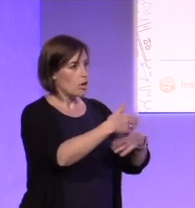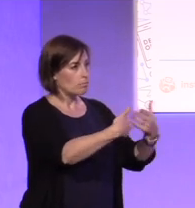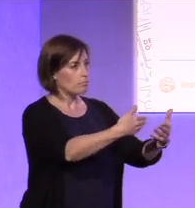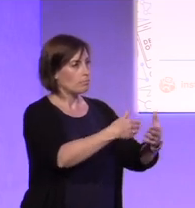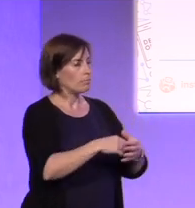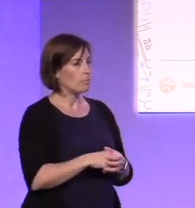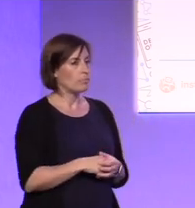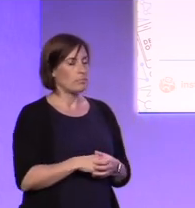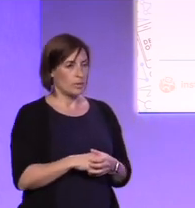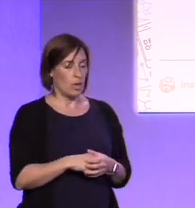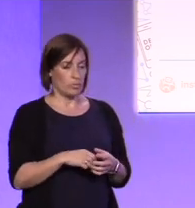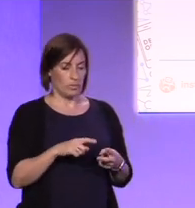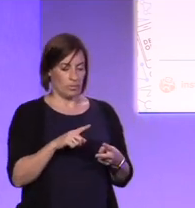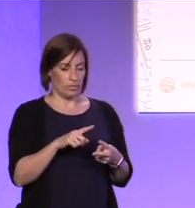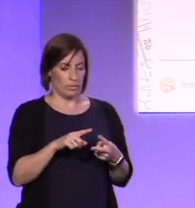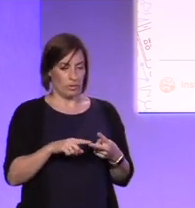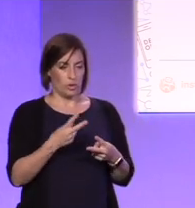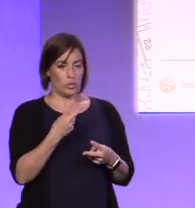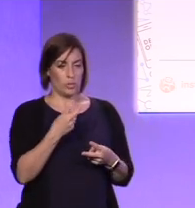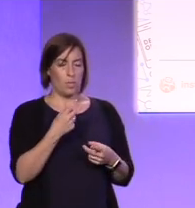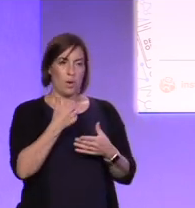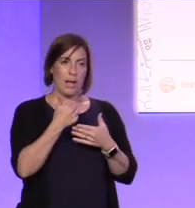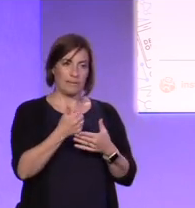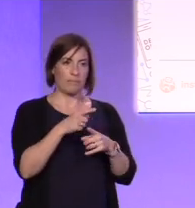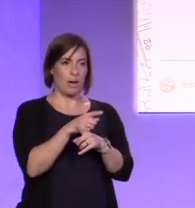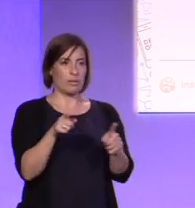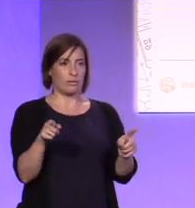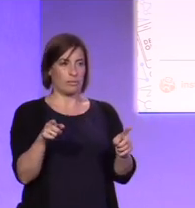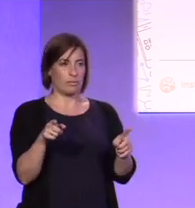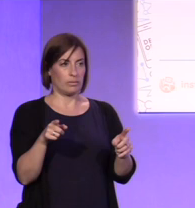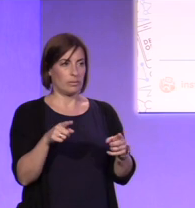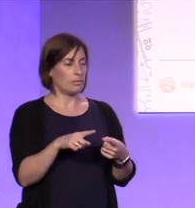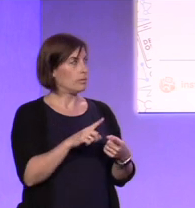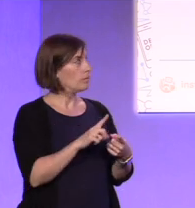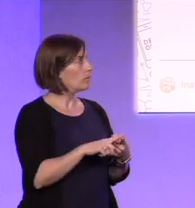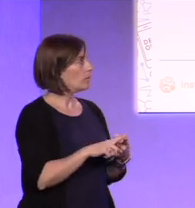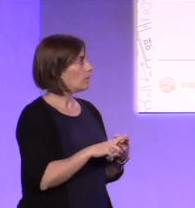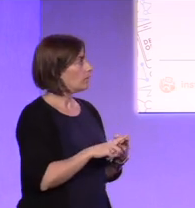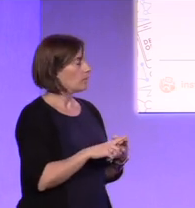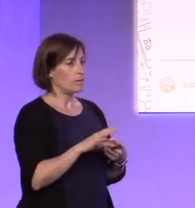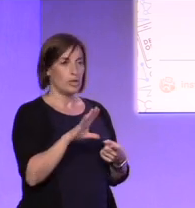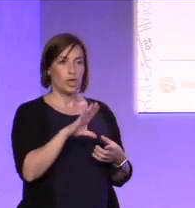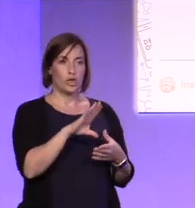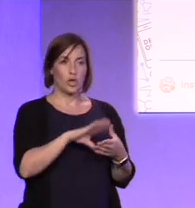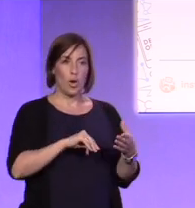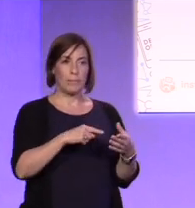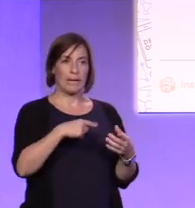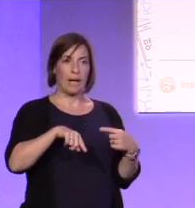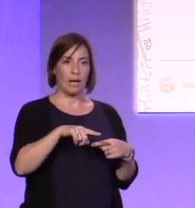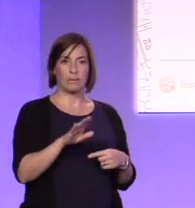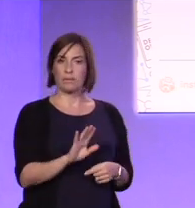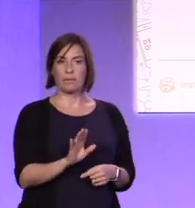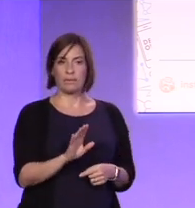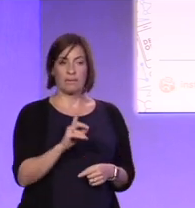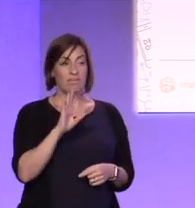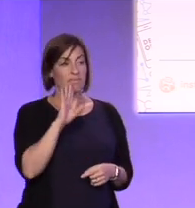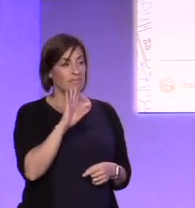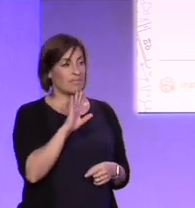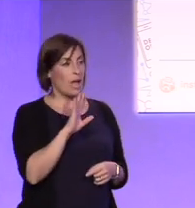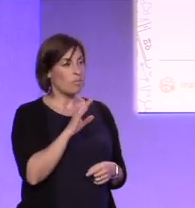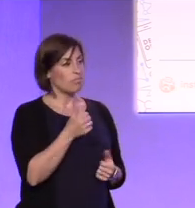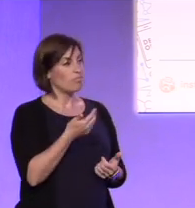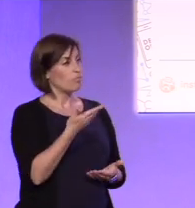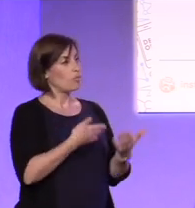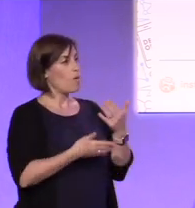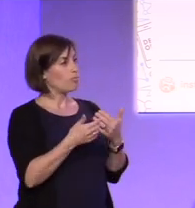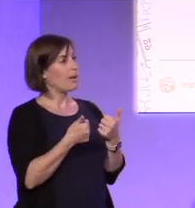advice for you today are these. Don't copy us. It sounds like a good story, but it's